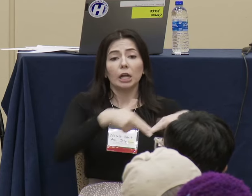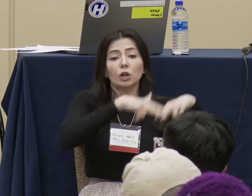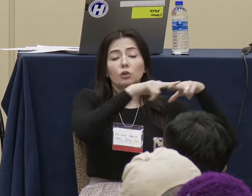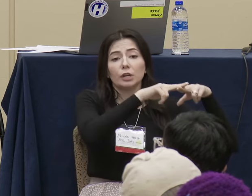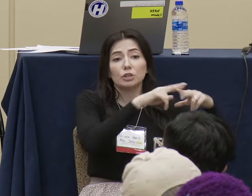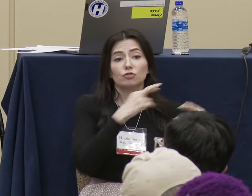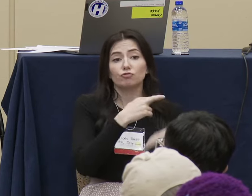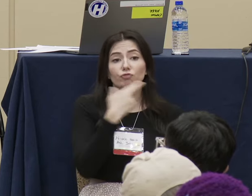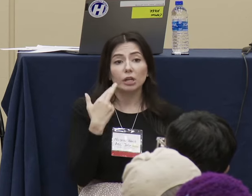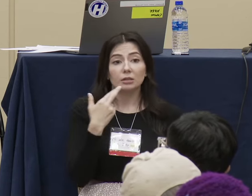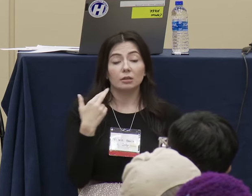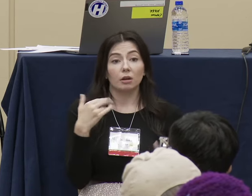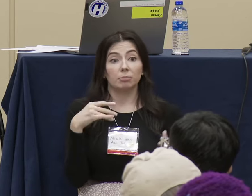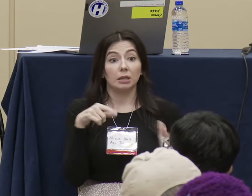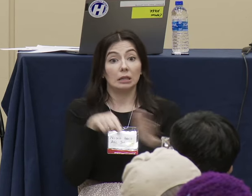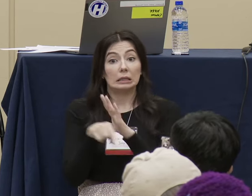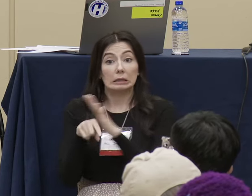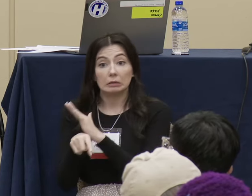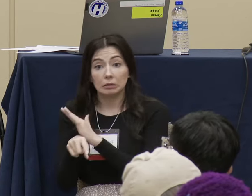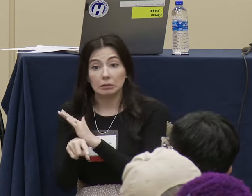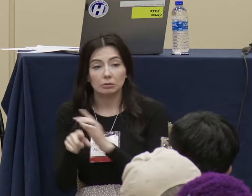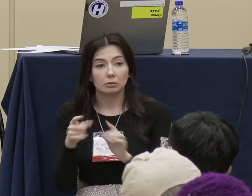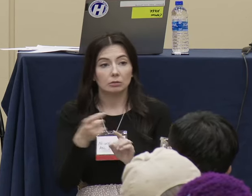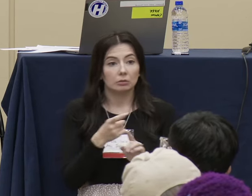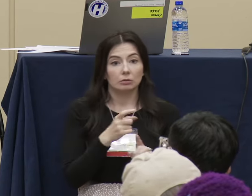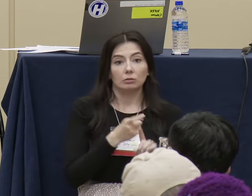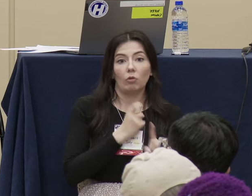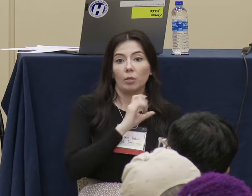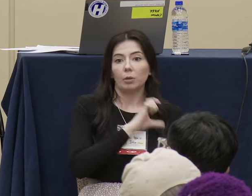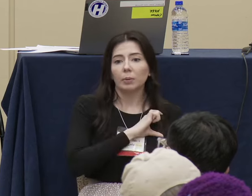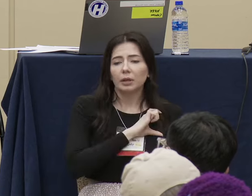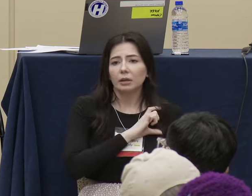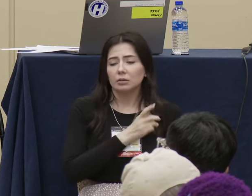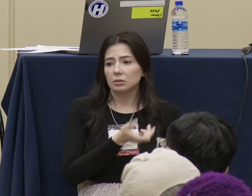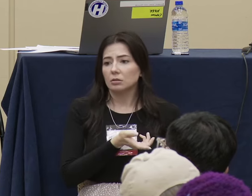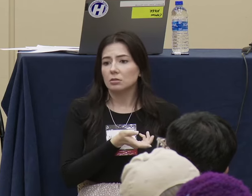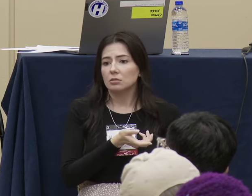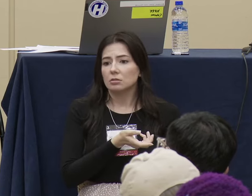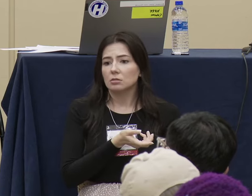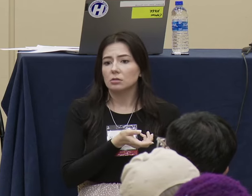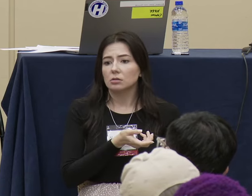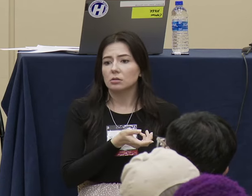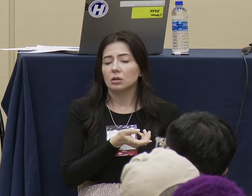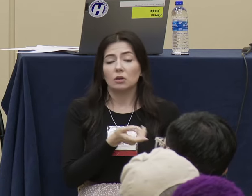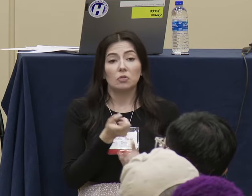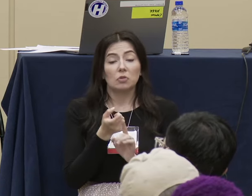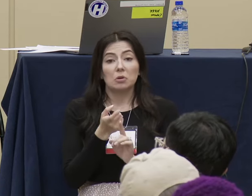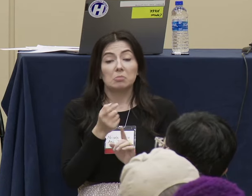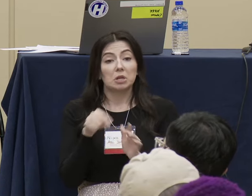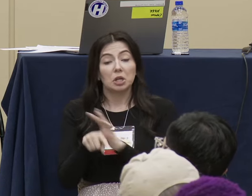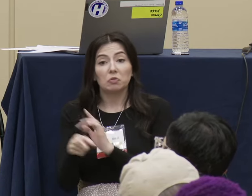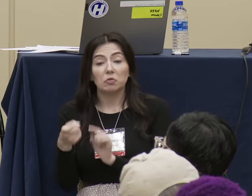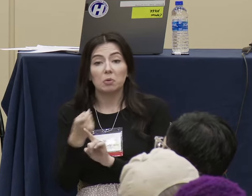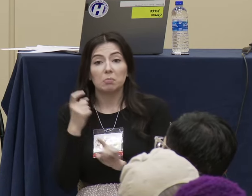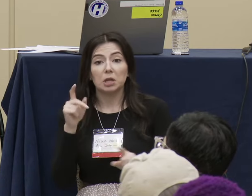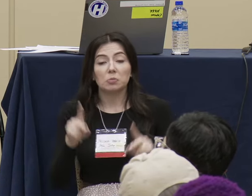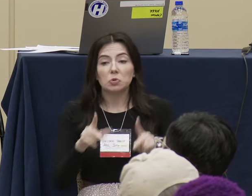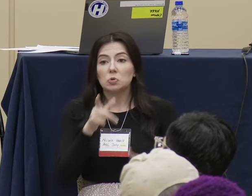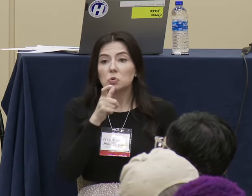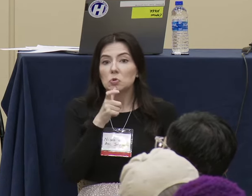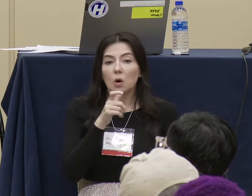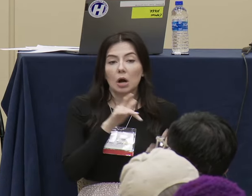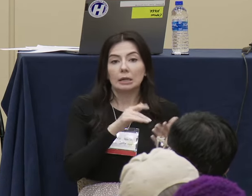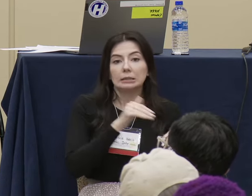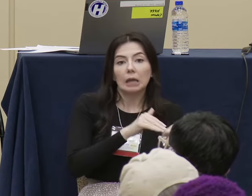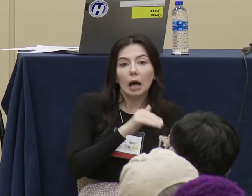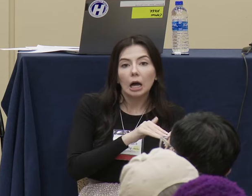death and other harms by the hands of police, by the hands of